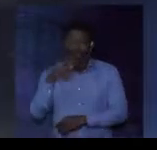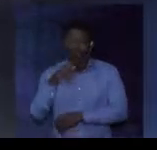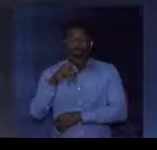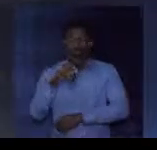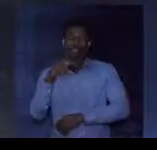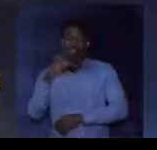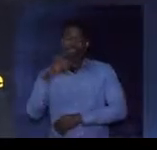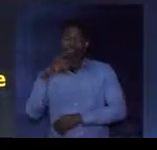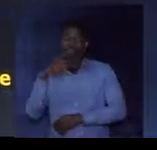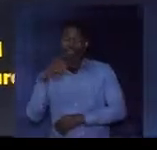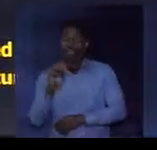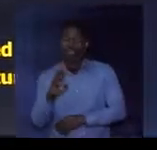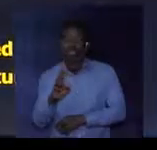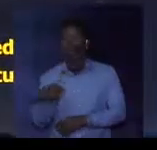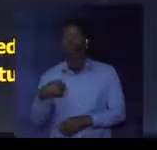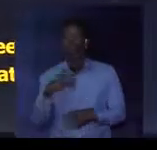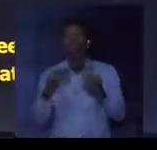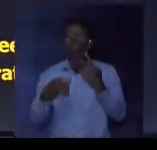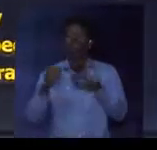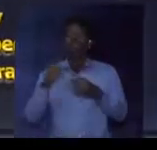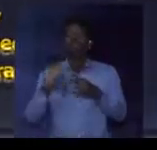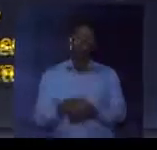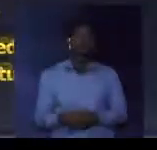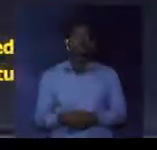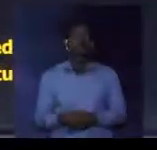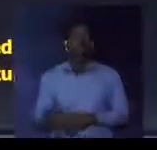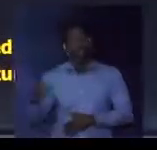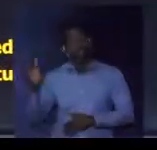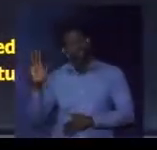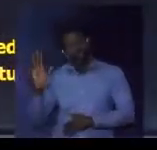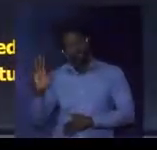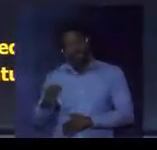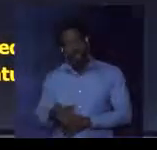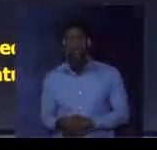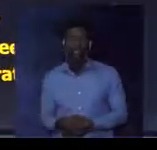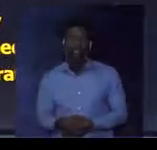come to the end of today's lesson. Good job, you. Bye.